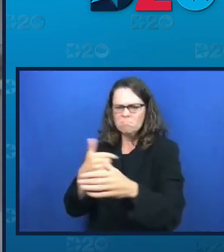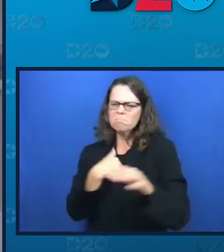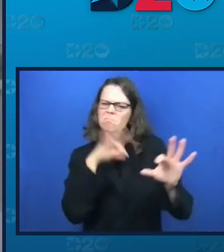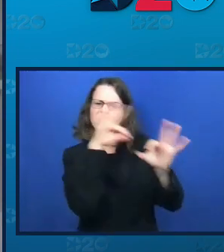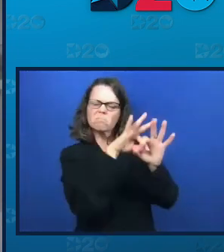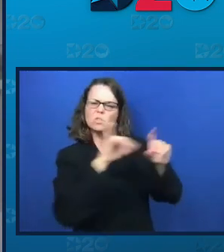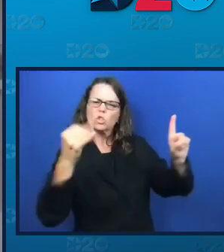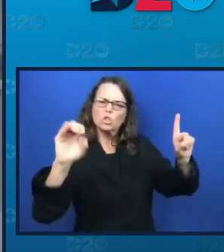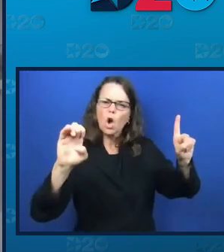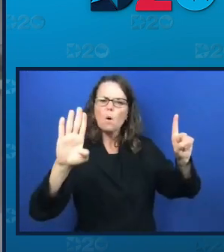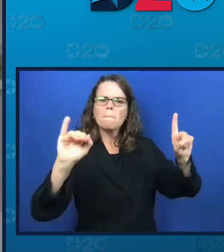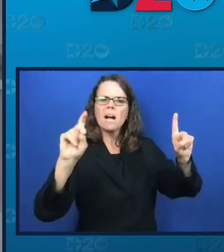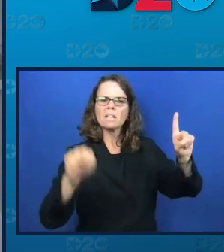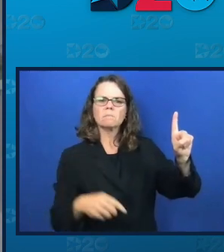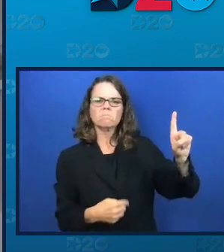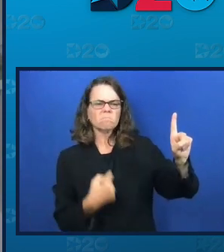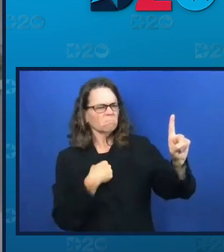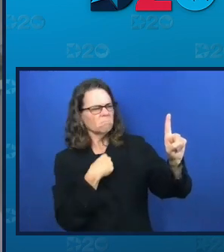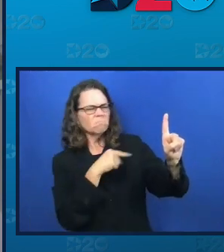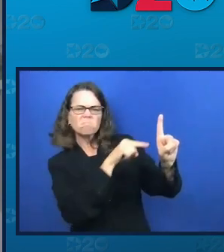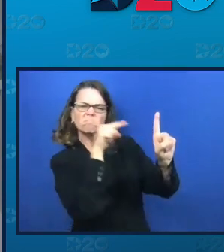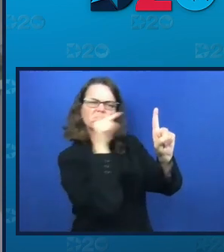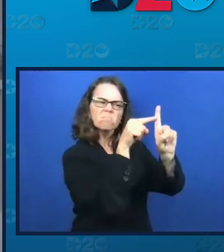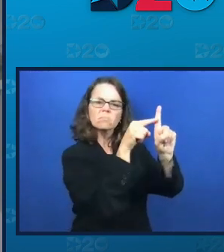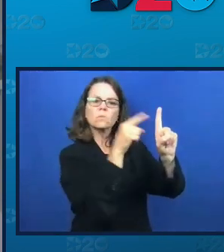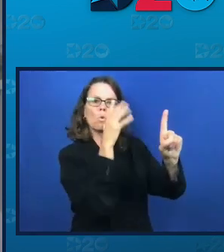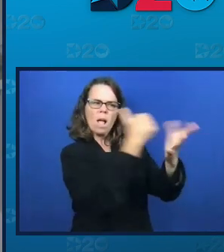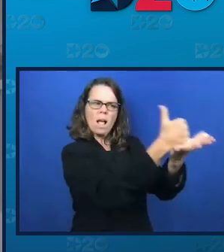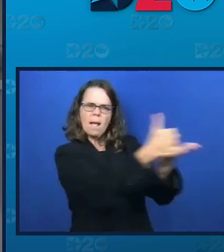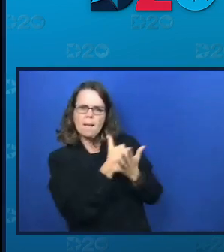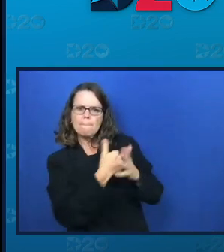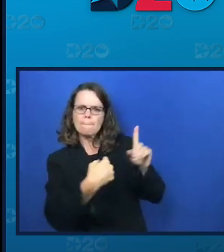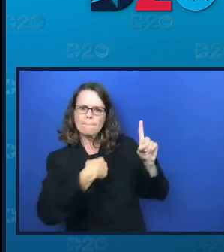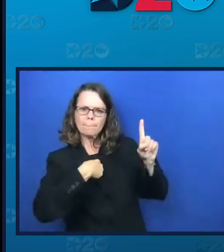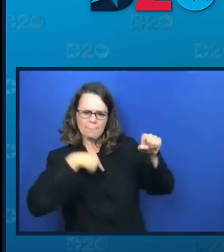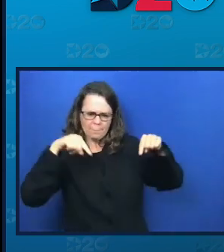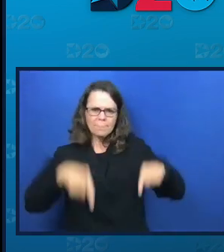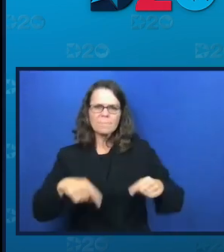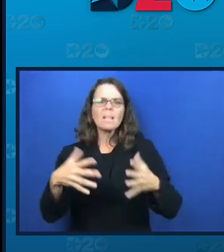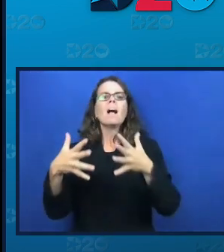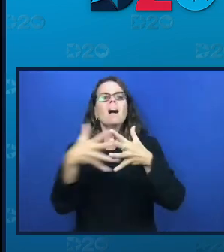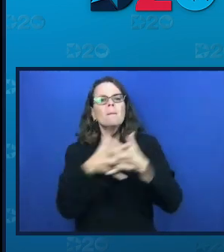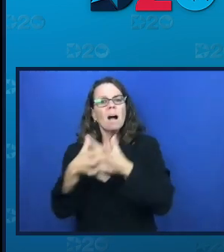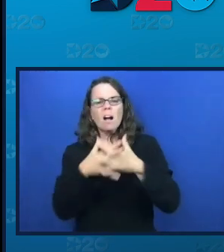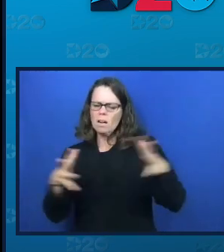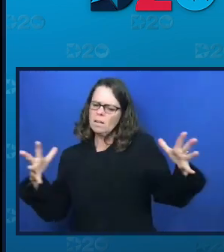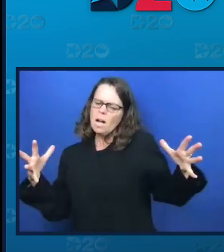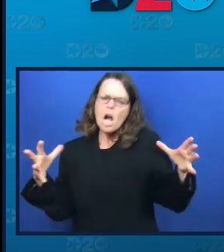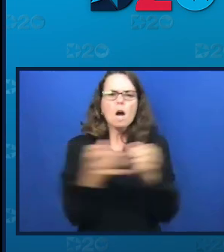I'm absolutely sure he's going to help us bring this country together once again.